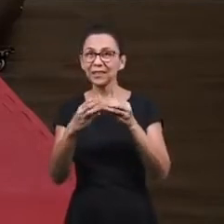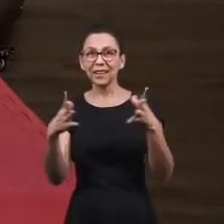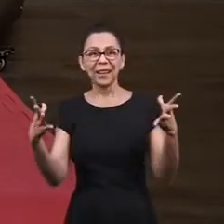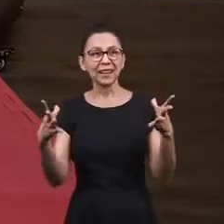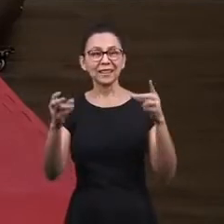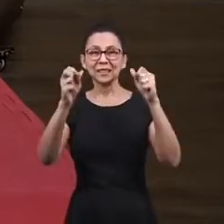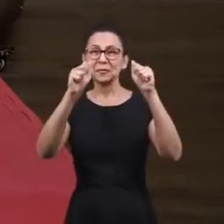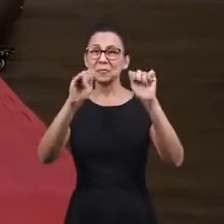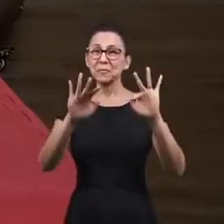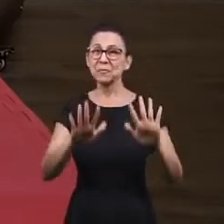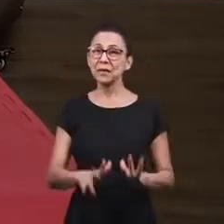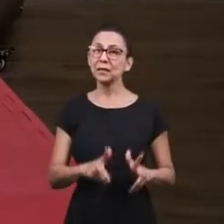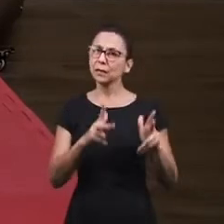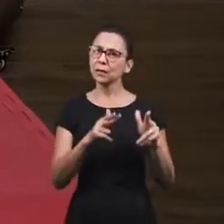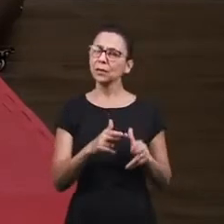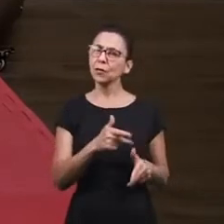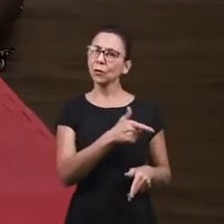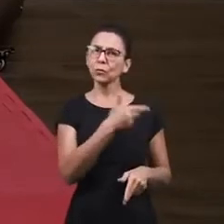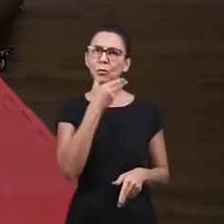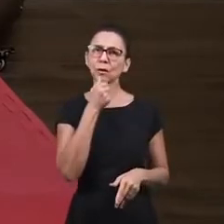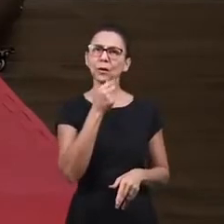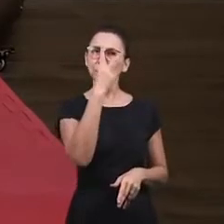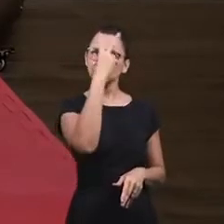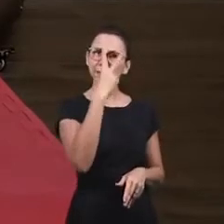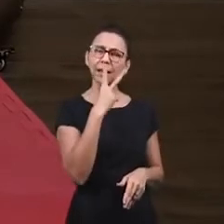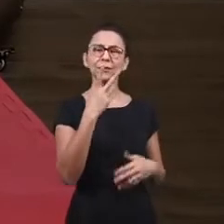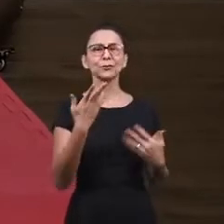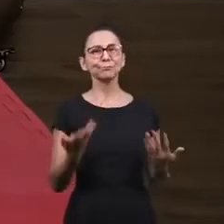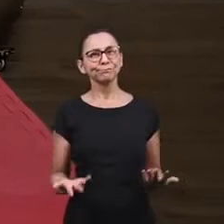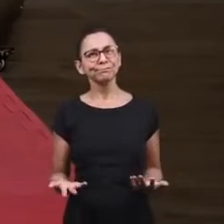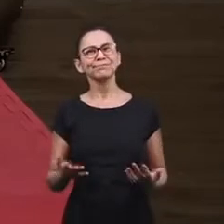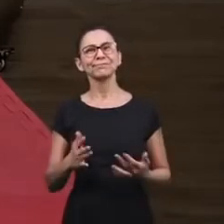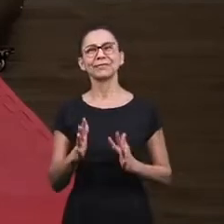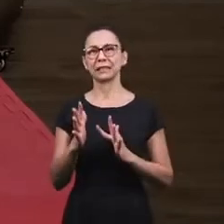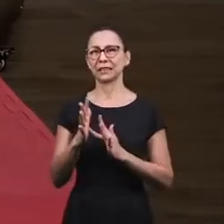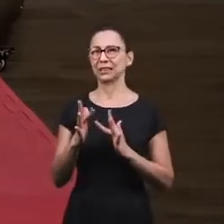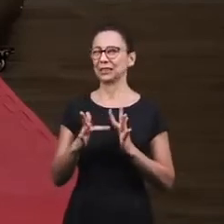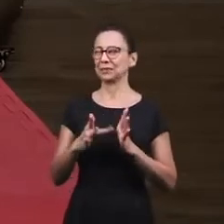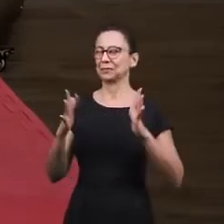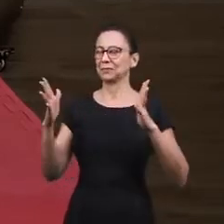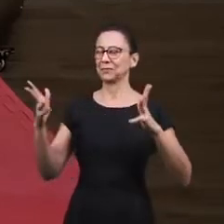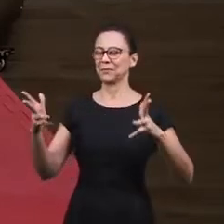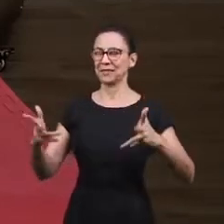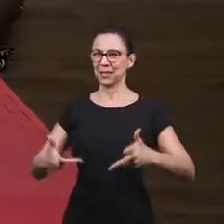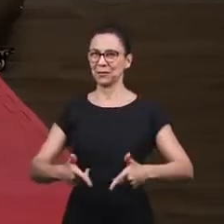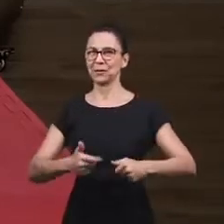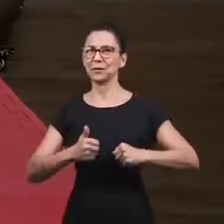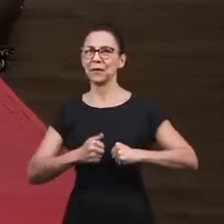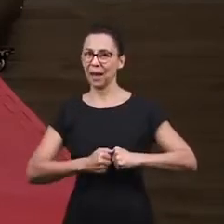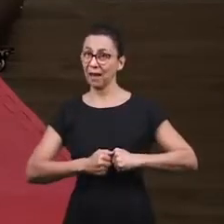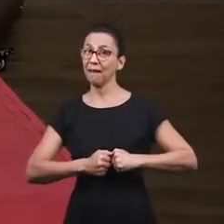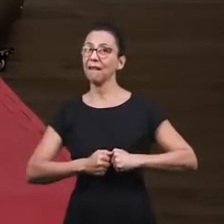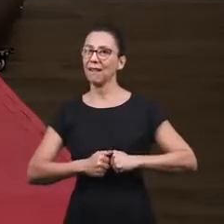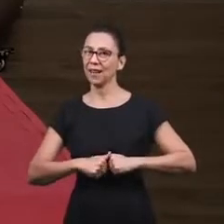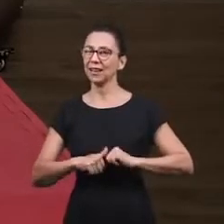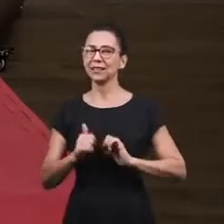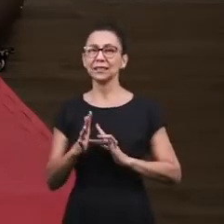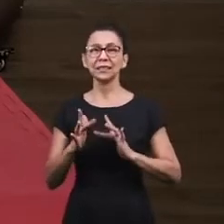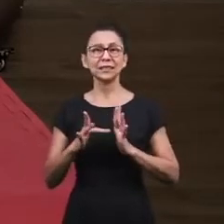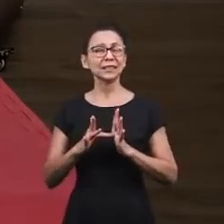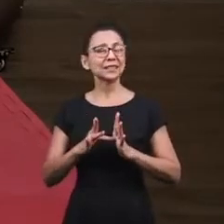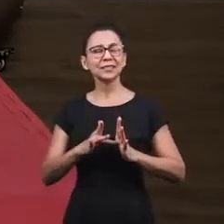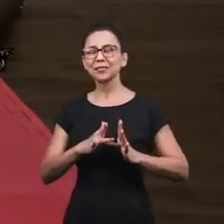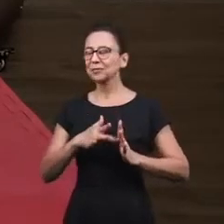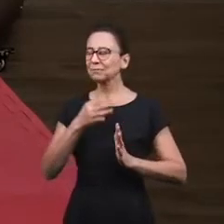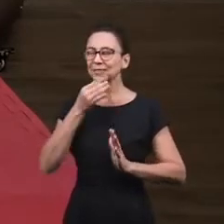great blessings like he operated in the life of Bartimaeus. Jesus, he's amazing.